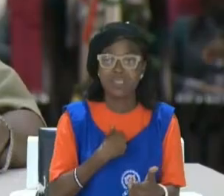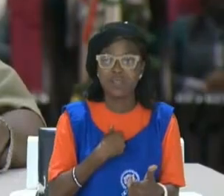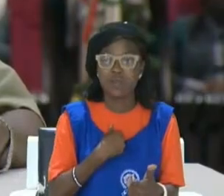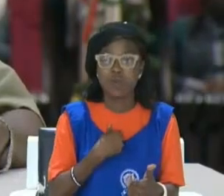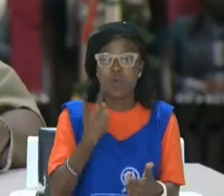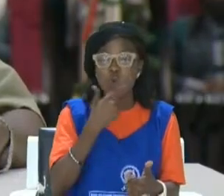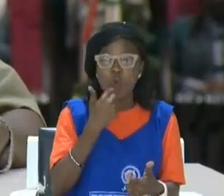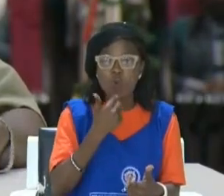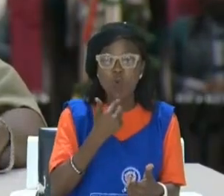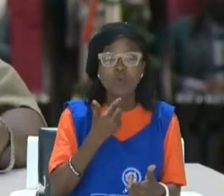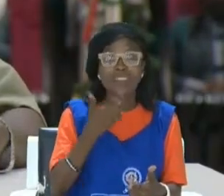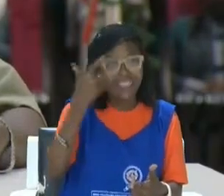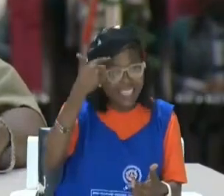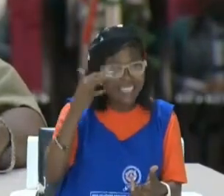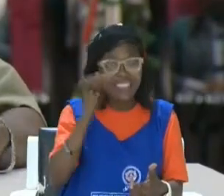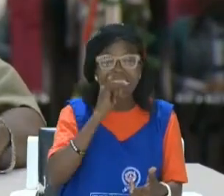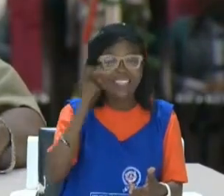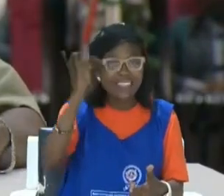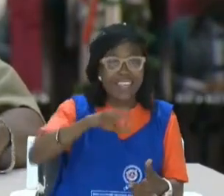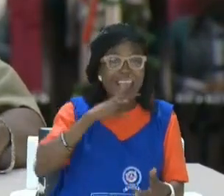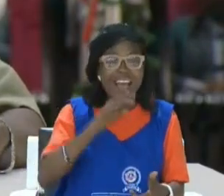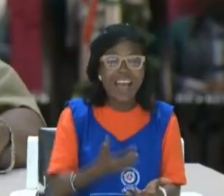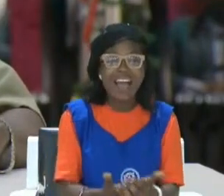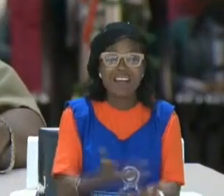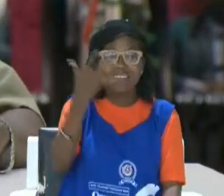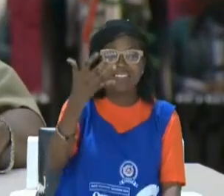that they are rich.